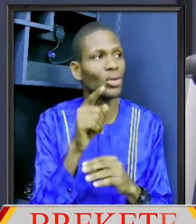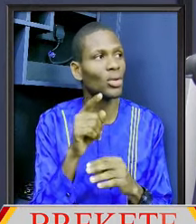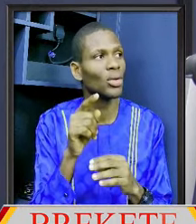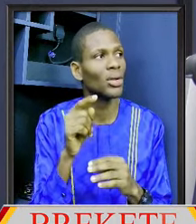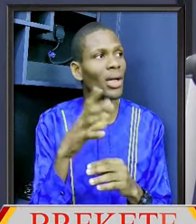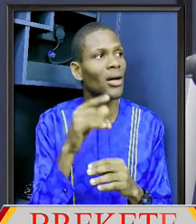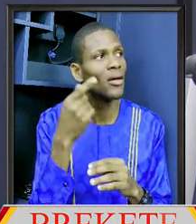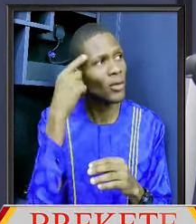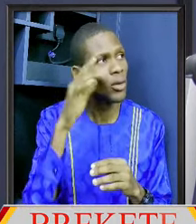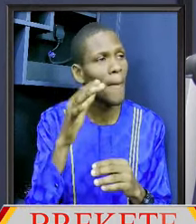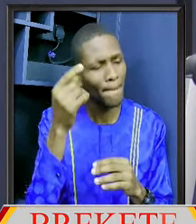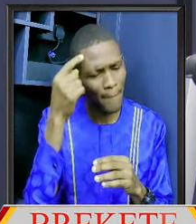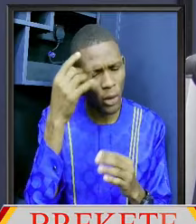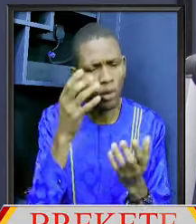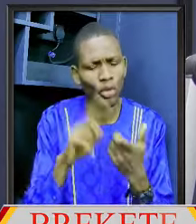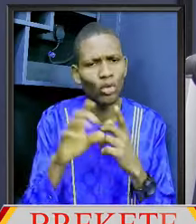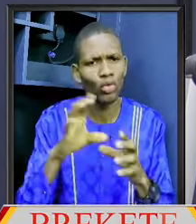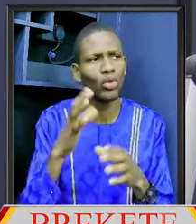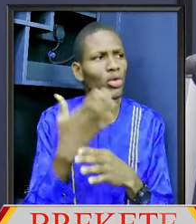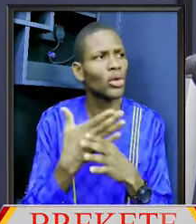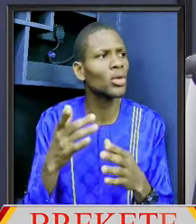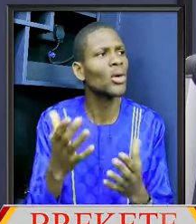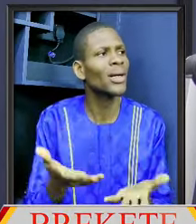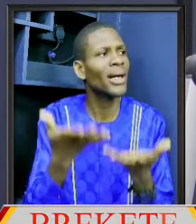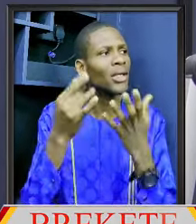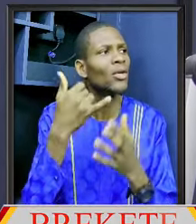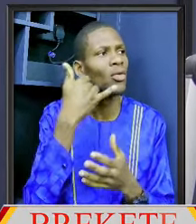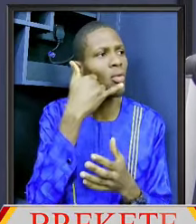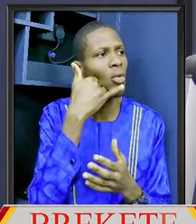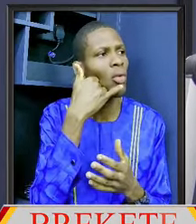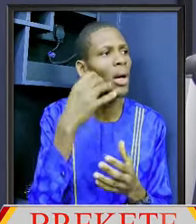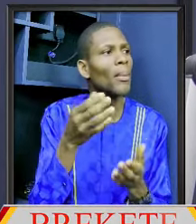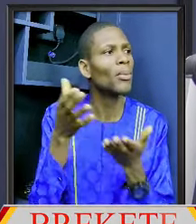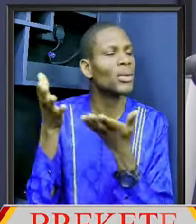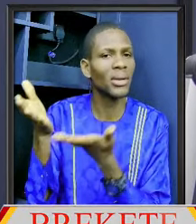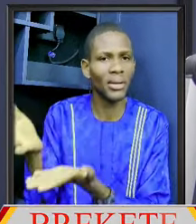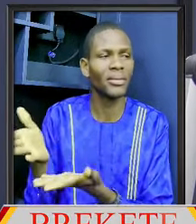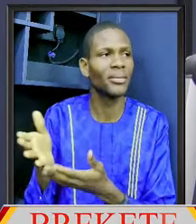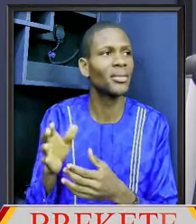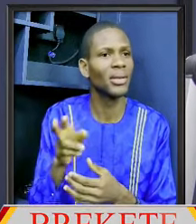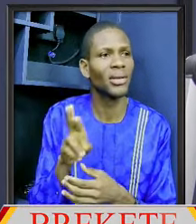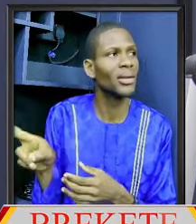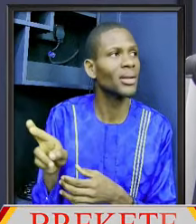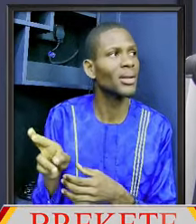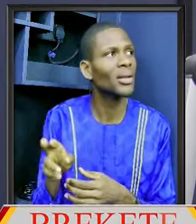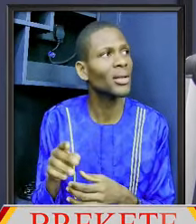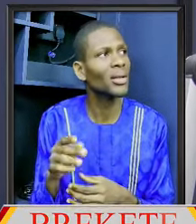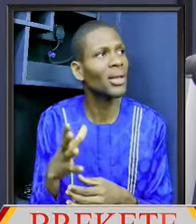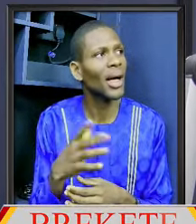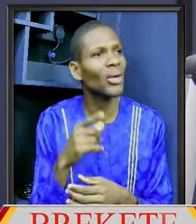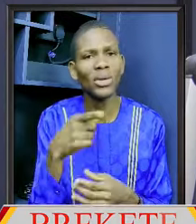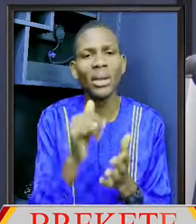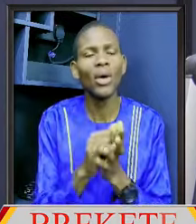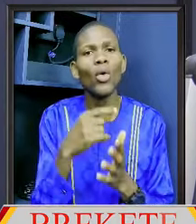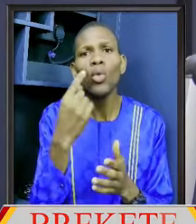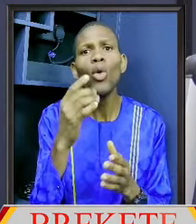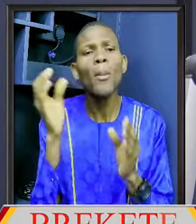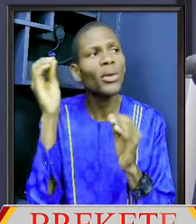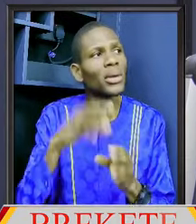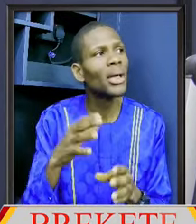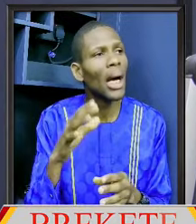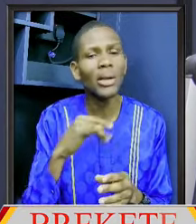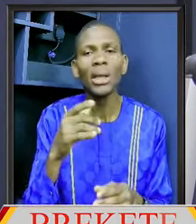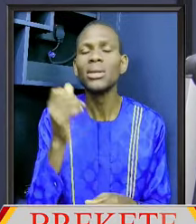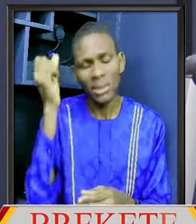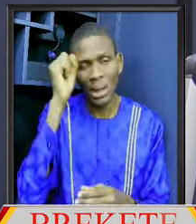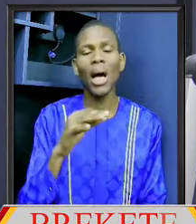And for your mind, you won't do something. You carry this phone, put them here. Who put this thing here? He says, "Sir,